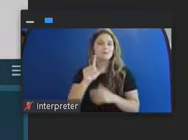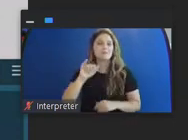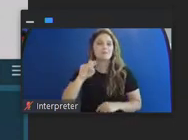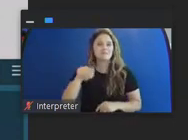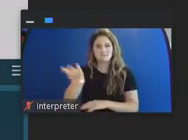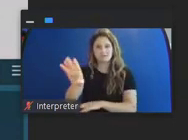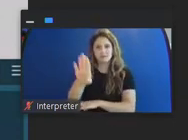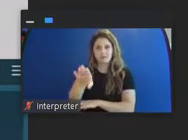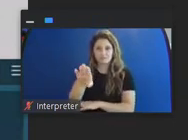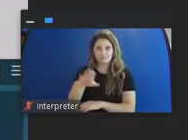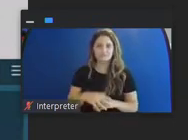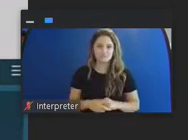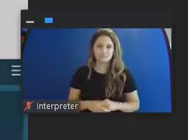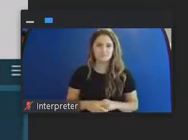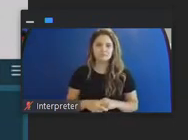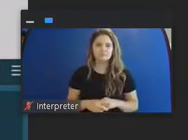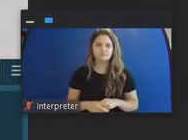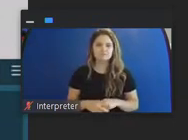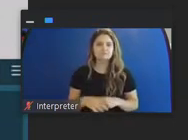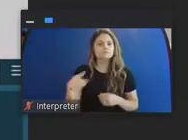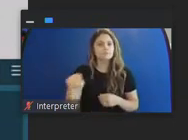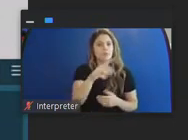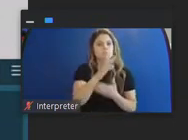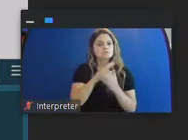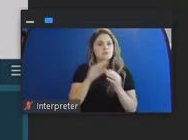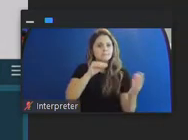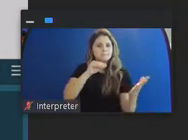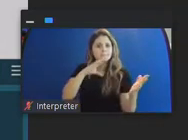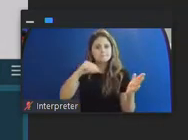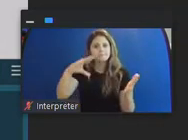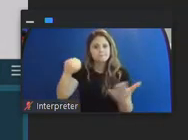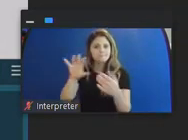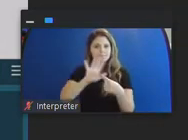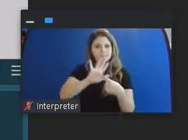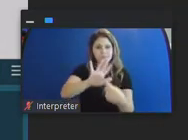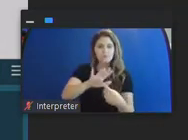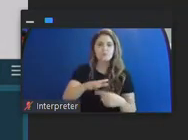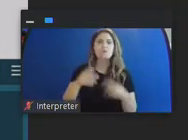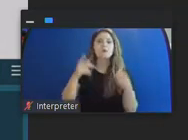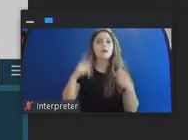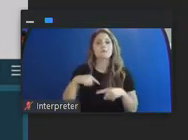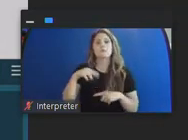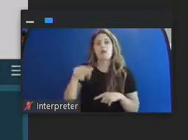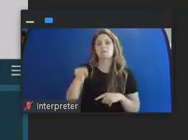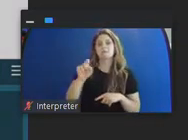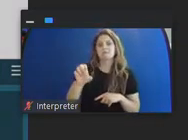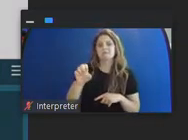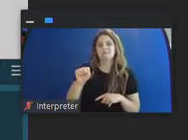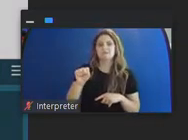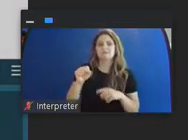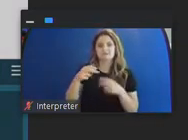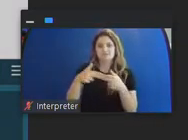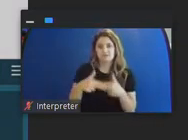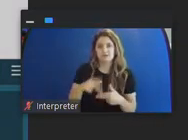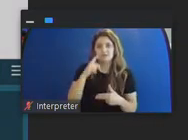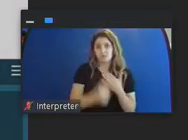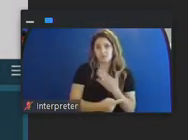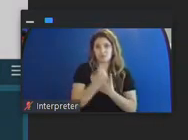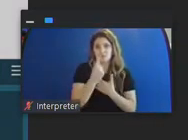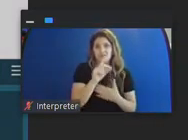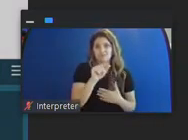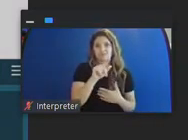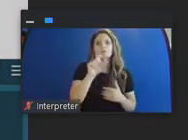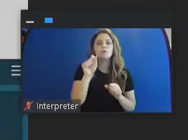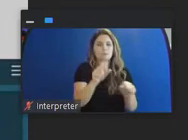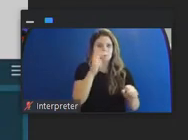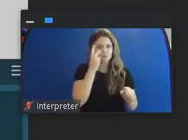afternoon. These are some screenshots, and when we update our slides for today's data, you'll be